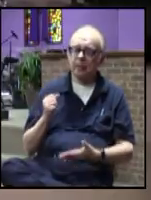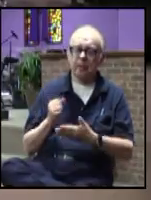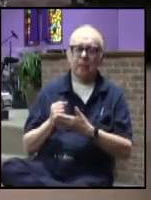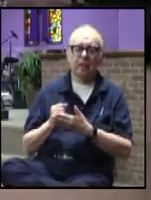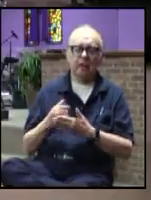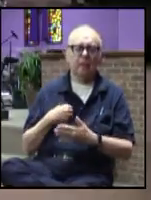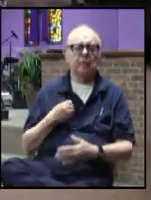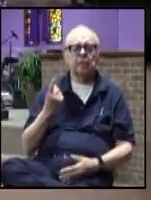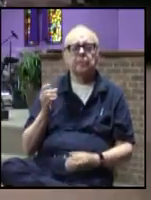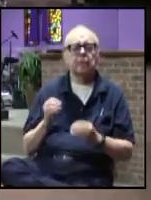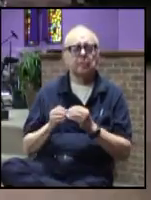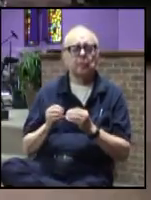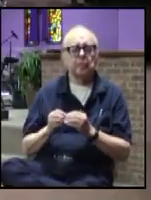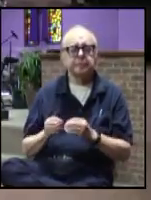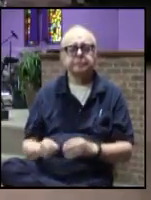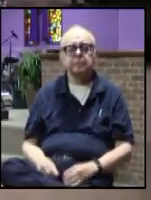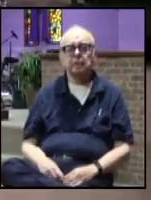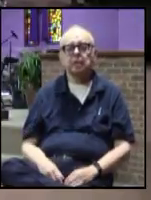Lord, help me to understand.